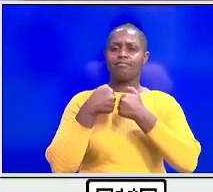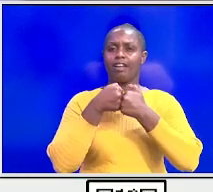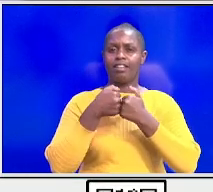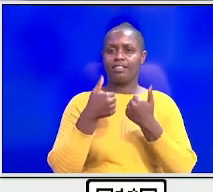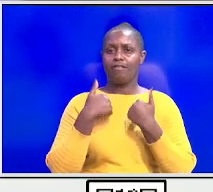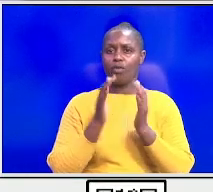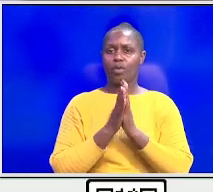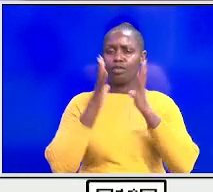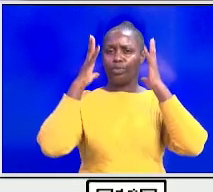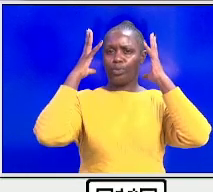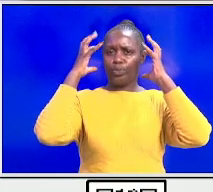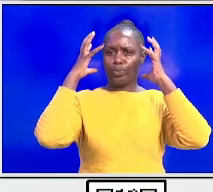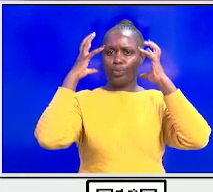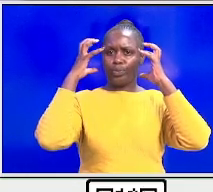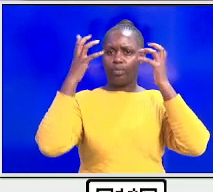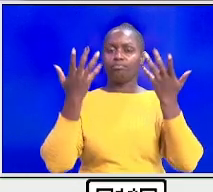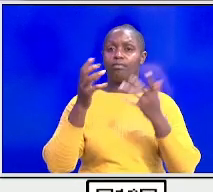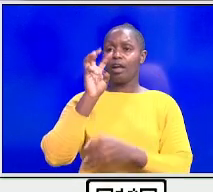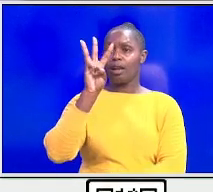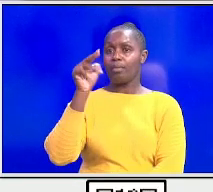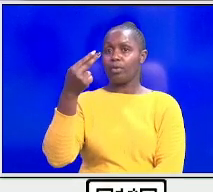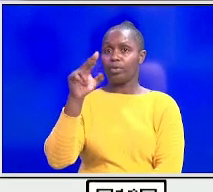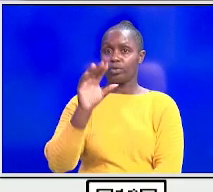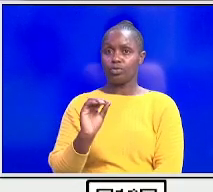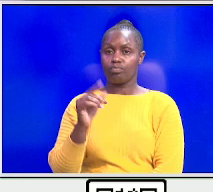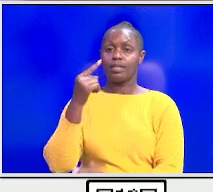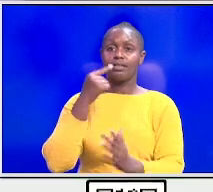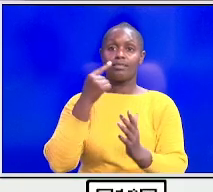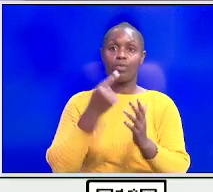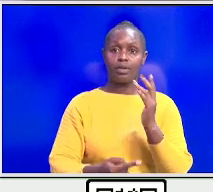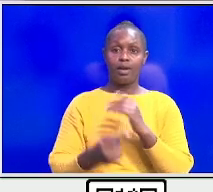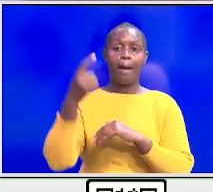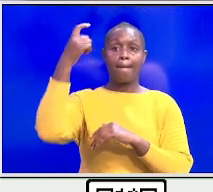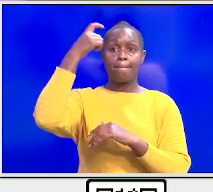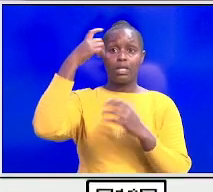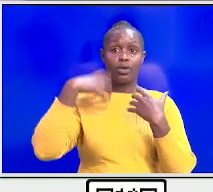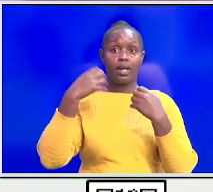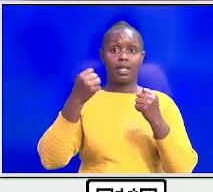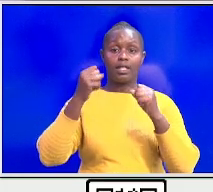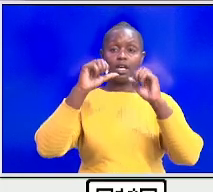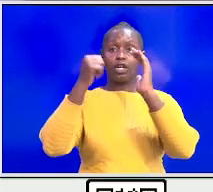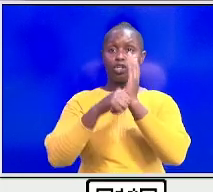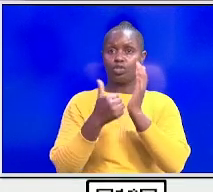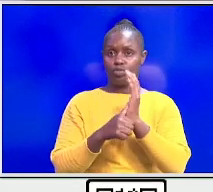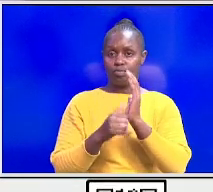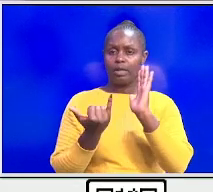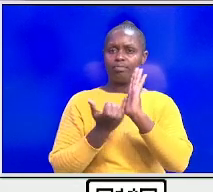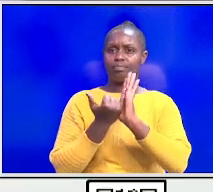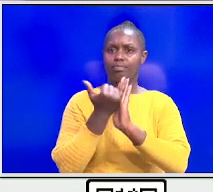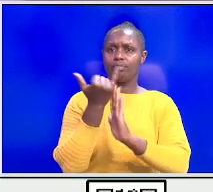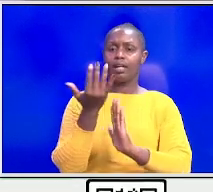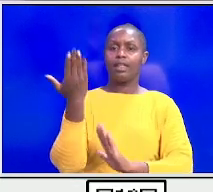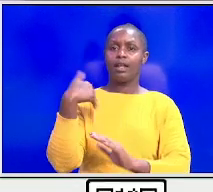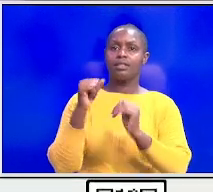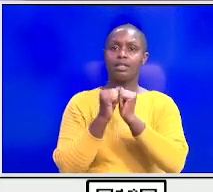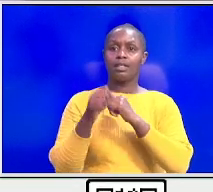further reports by the World Health Organization indicating that mental health issues have been on the rise in the last 10 years, which